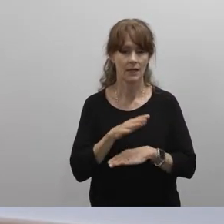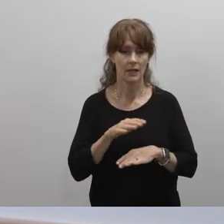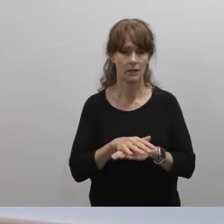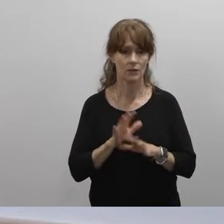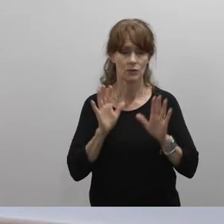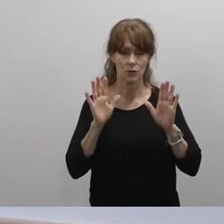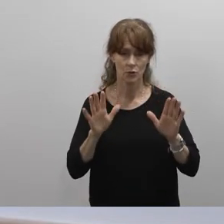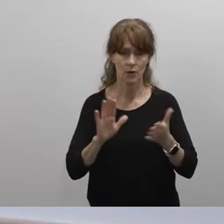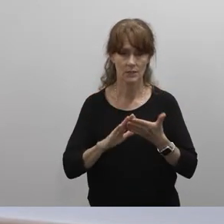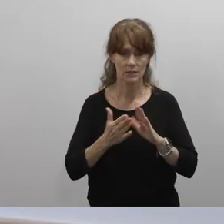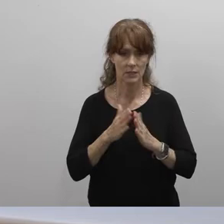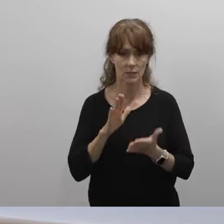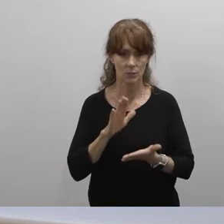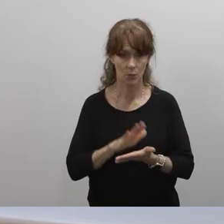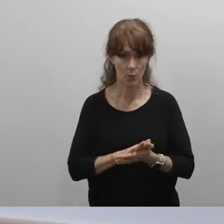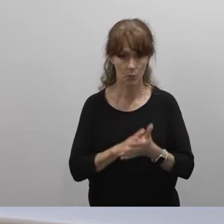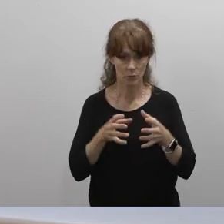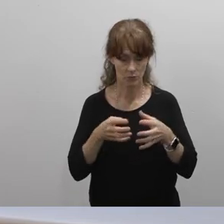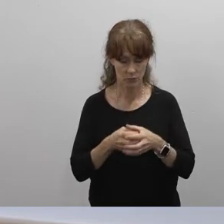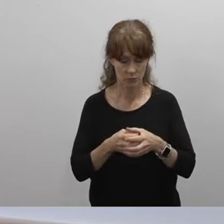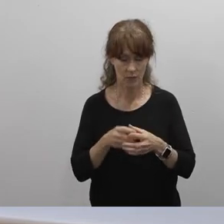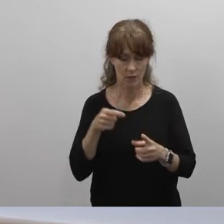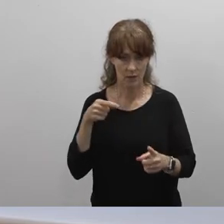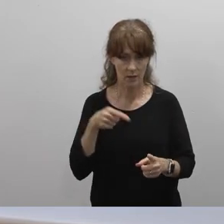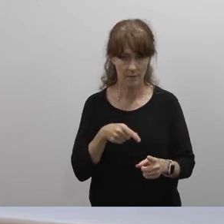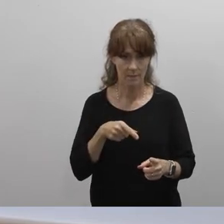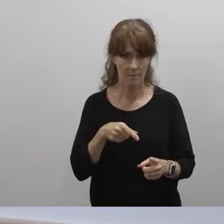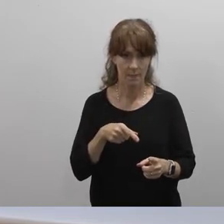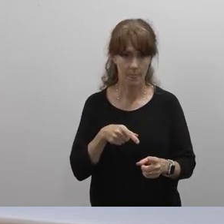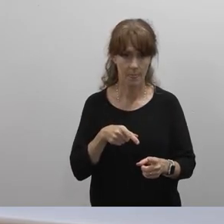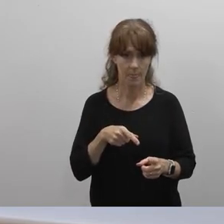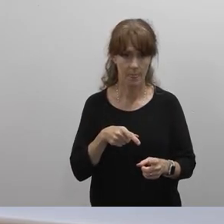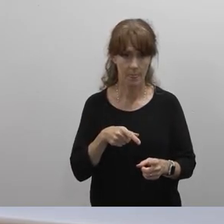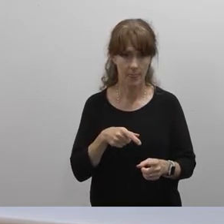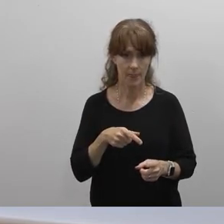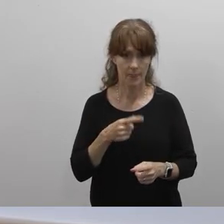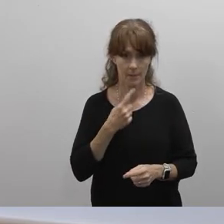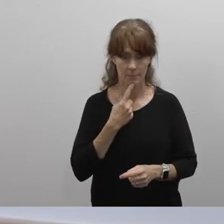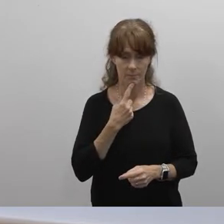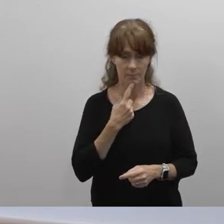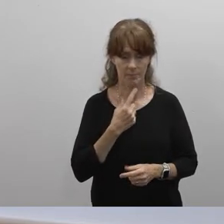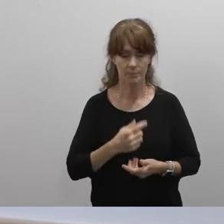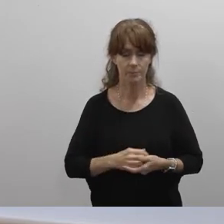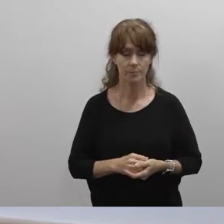City Schools is that